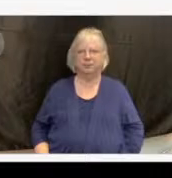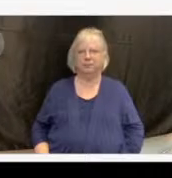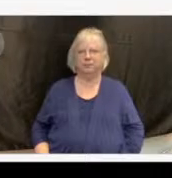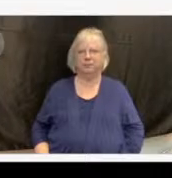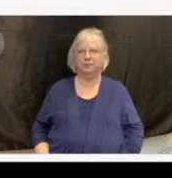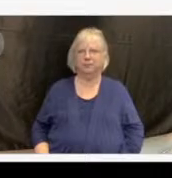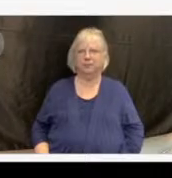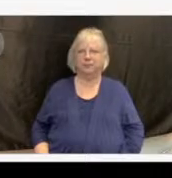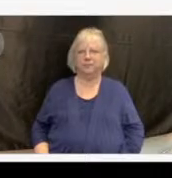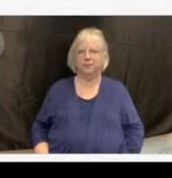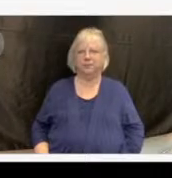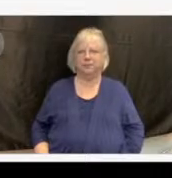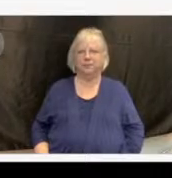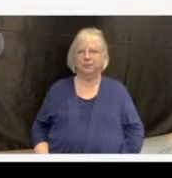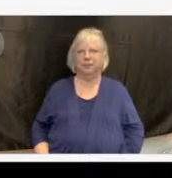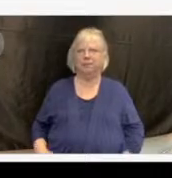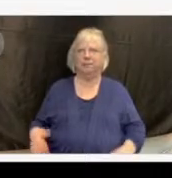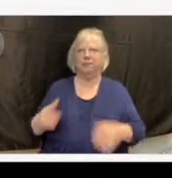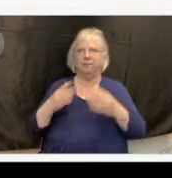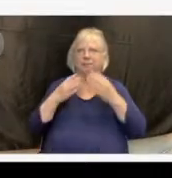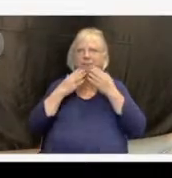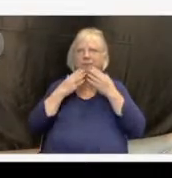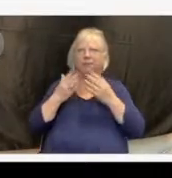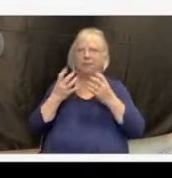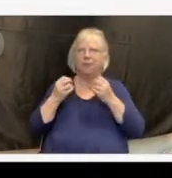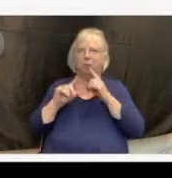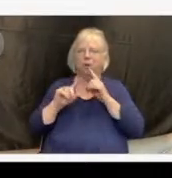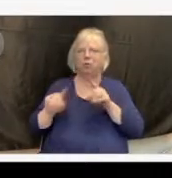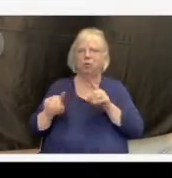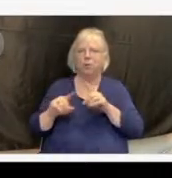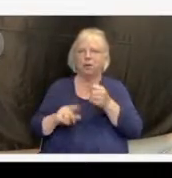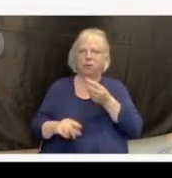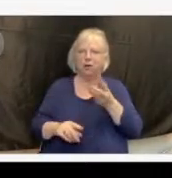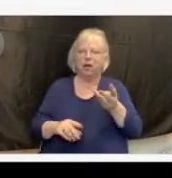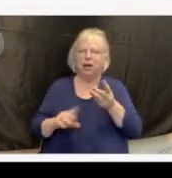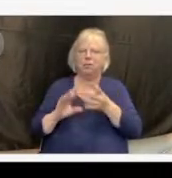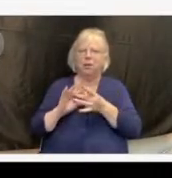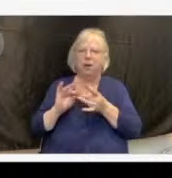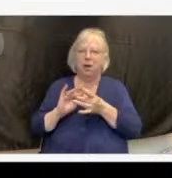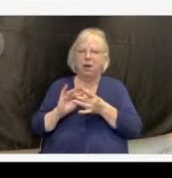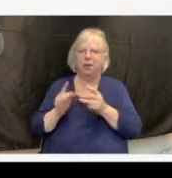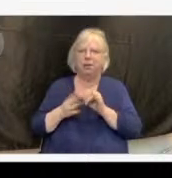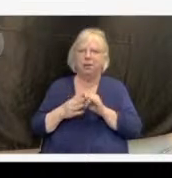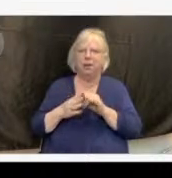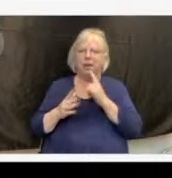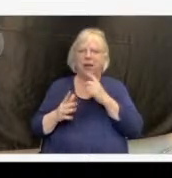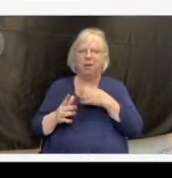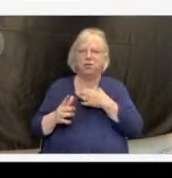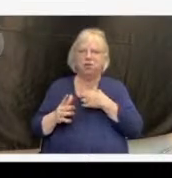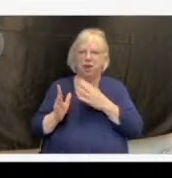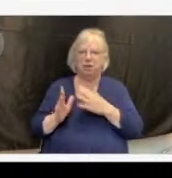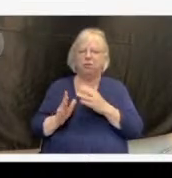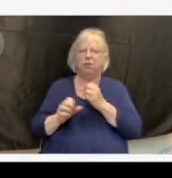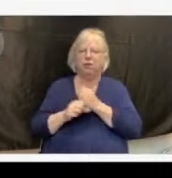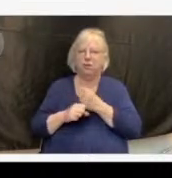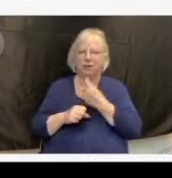Thank you. I wanted to respond to a couple of the observations that were made by the objectors. First,